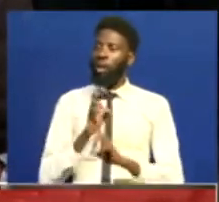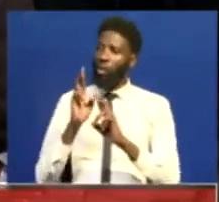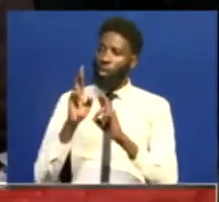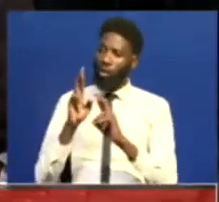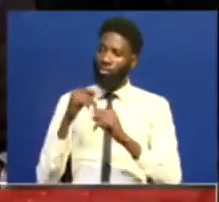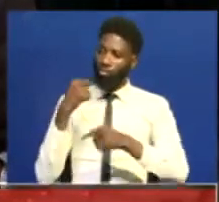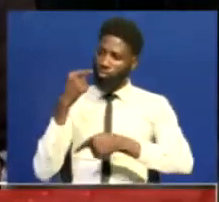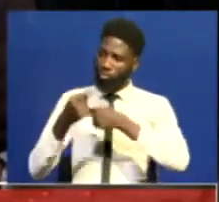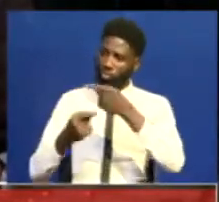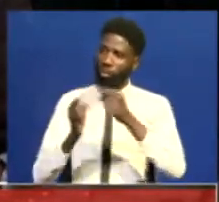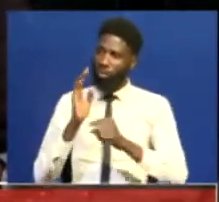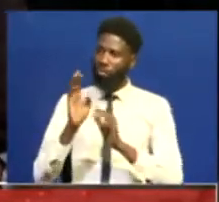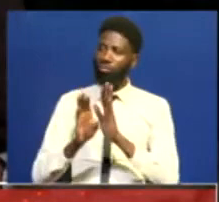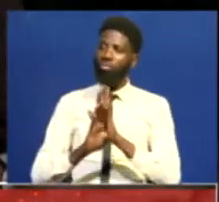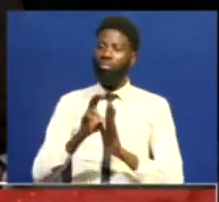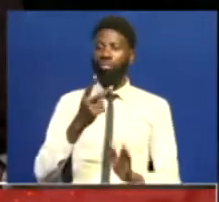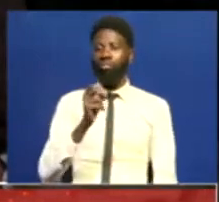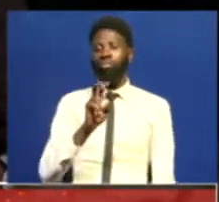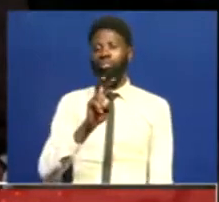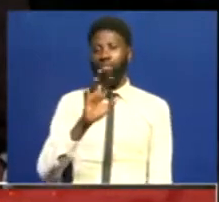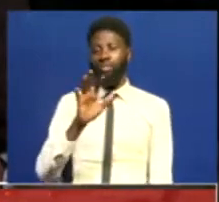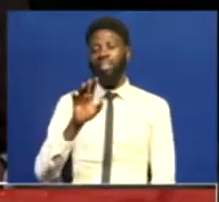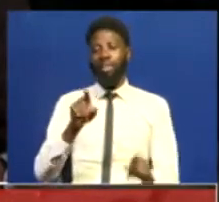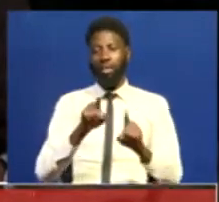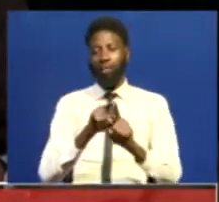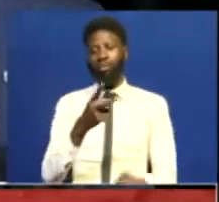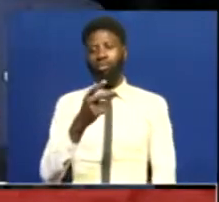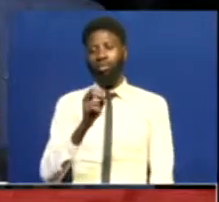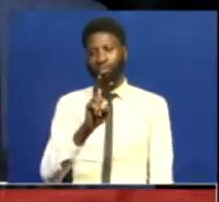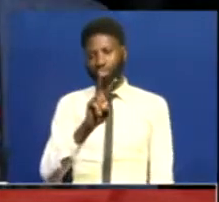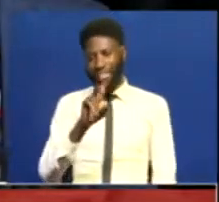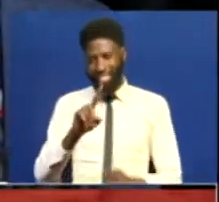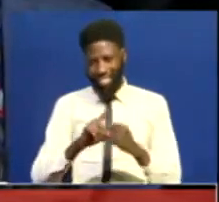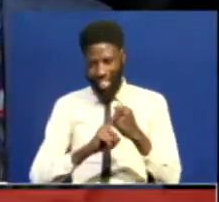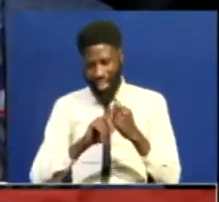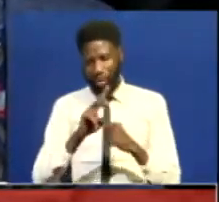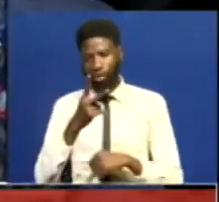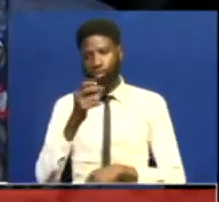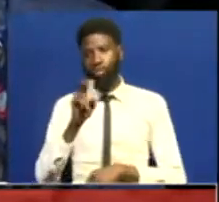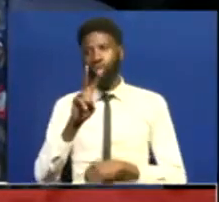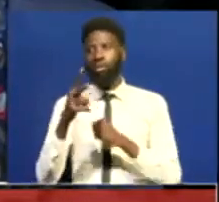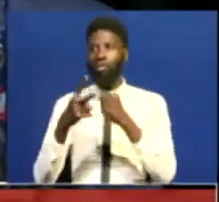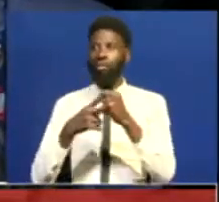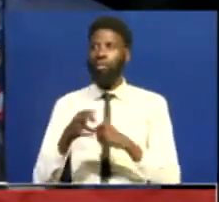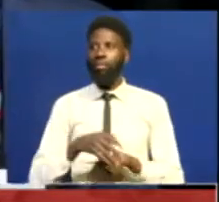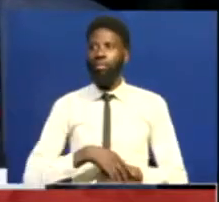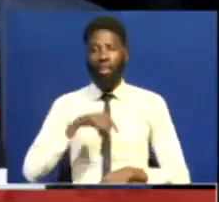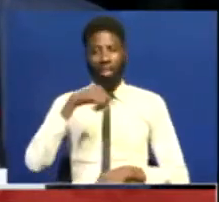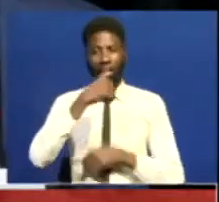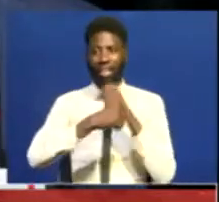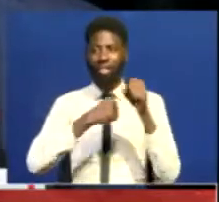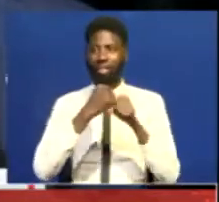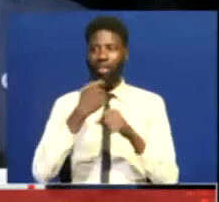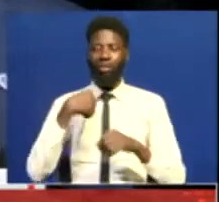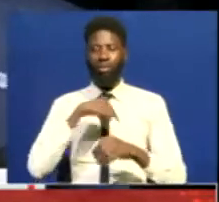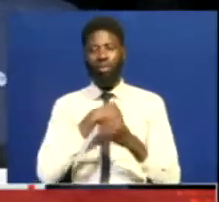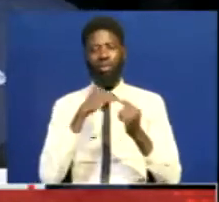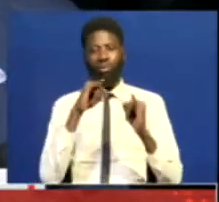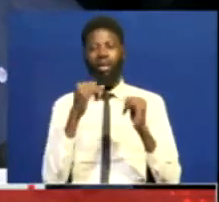go into 2025 and 2026 and 2027. This year we're going to try and defend our championship